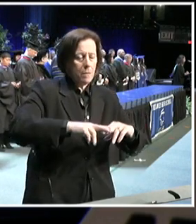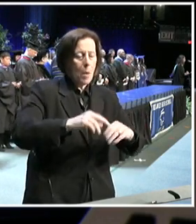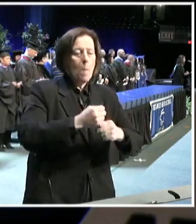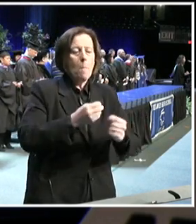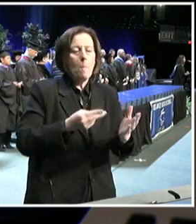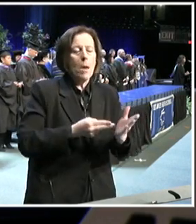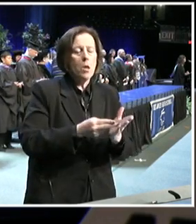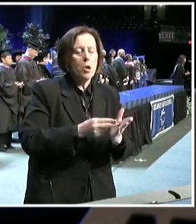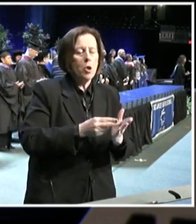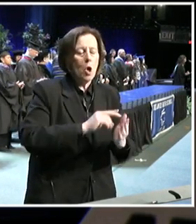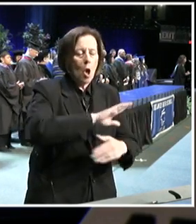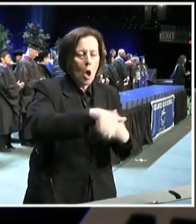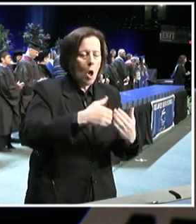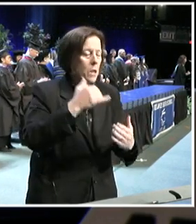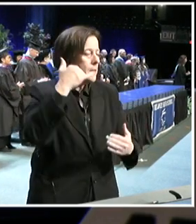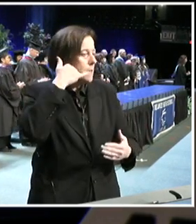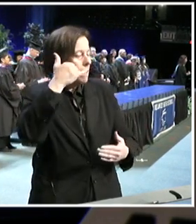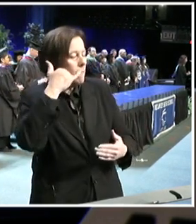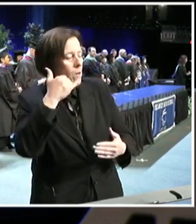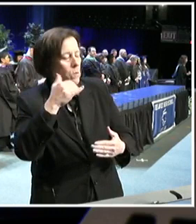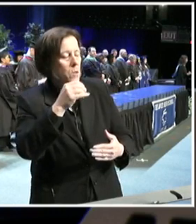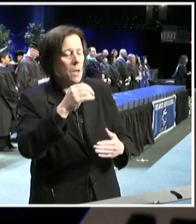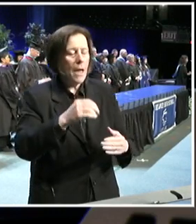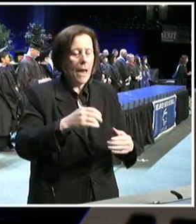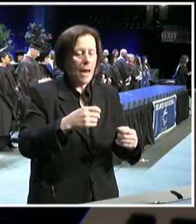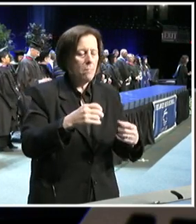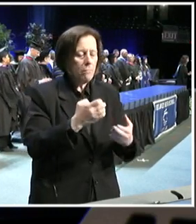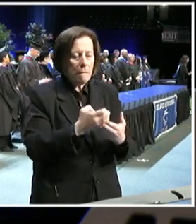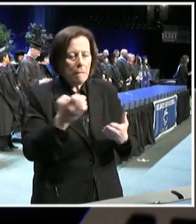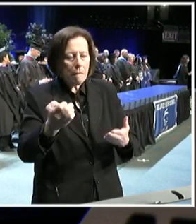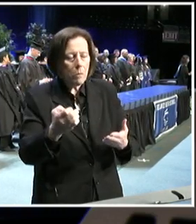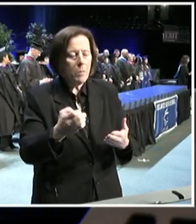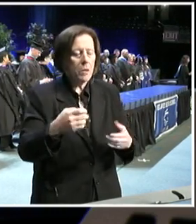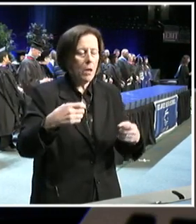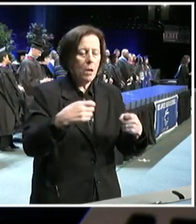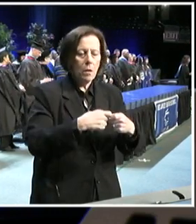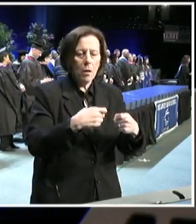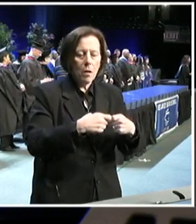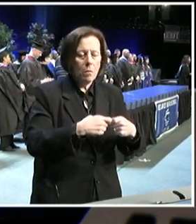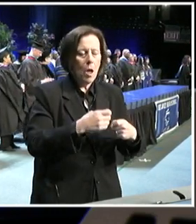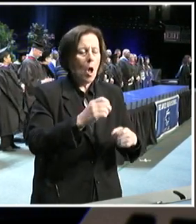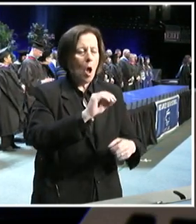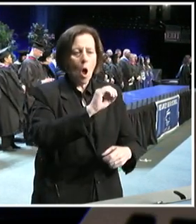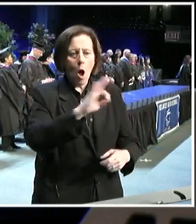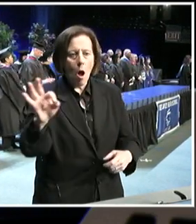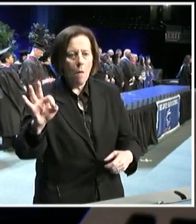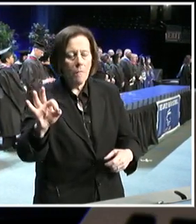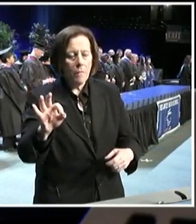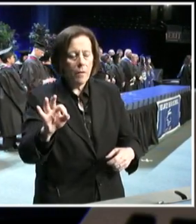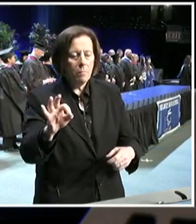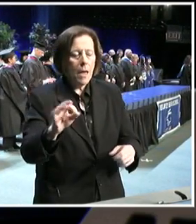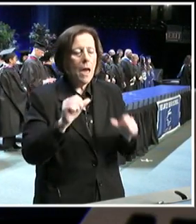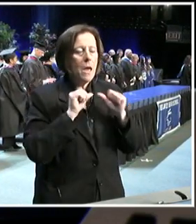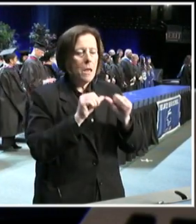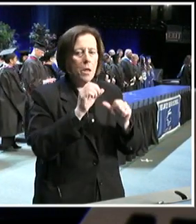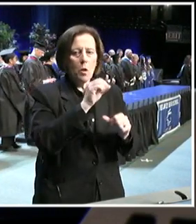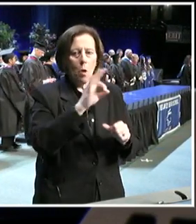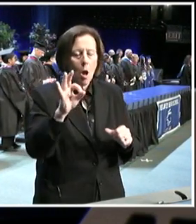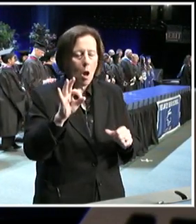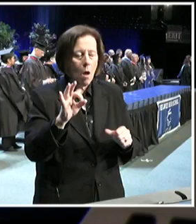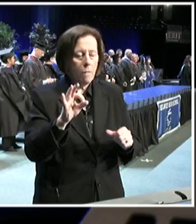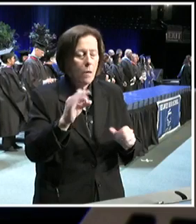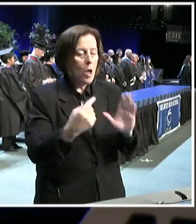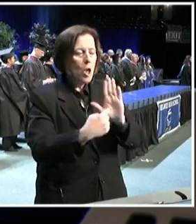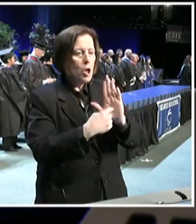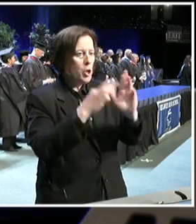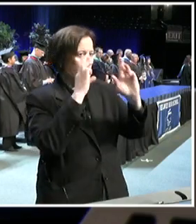cell phones and wireless communication devices are turned off at this time and that they remain off out of